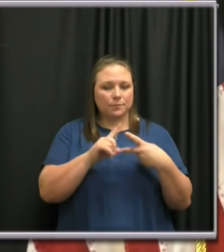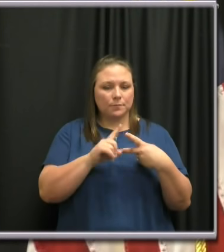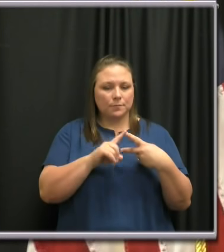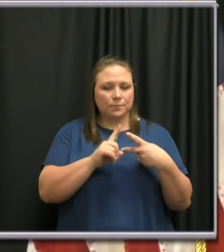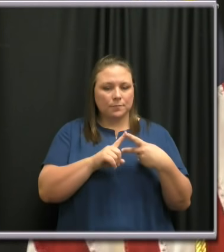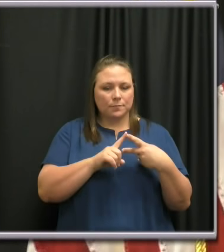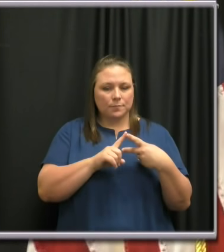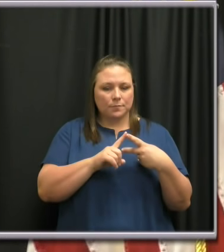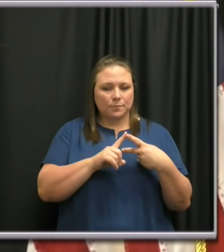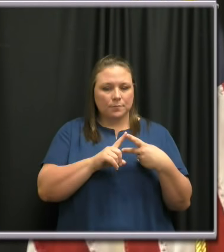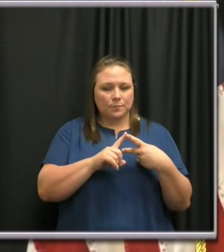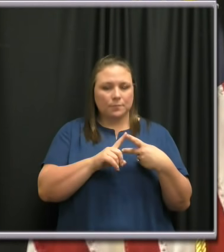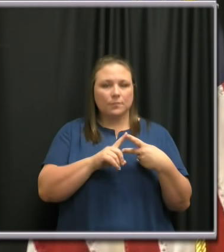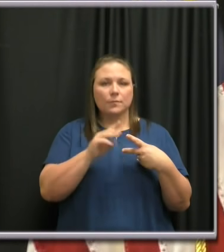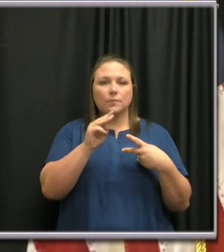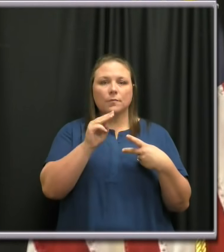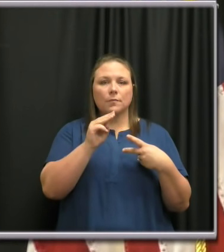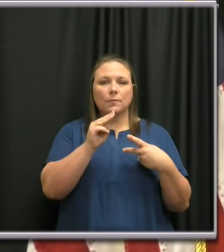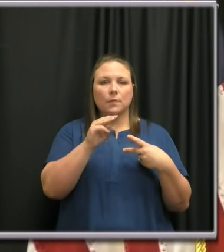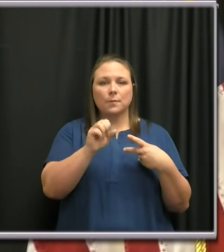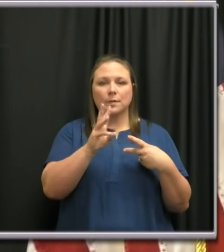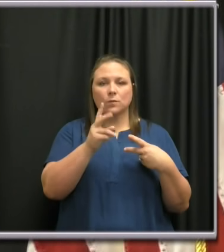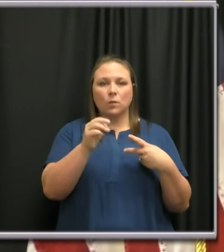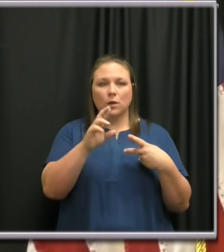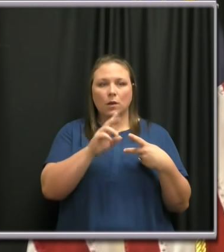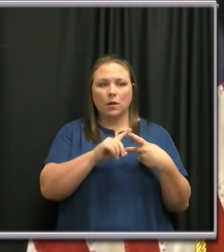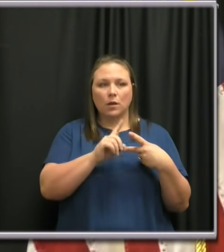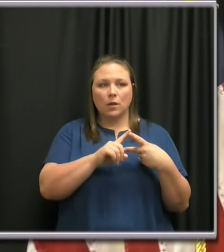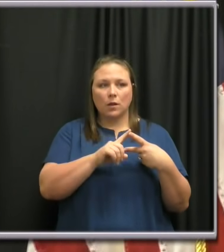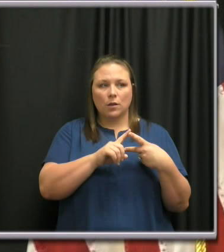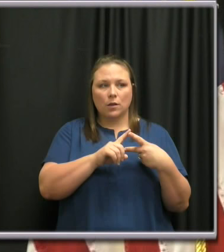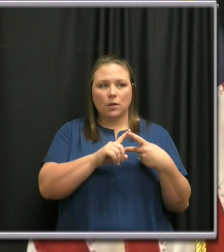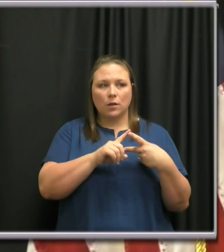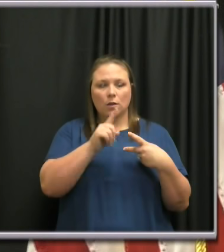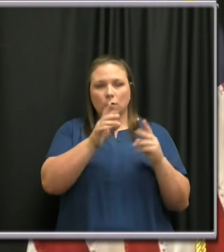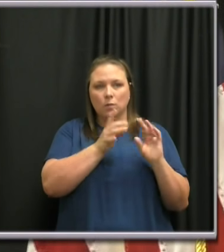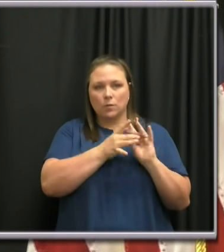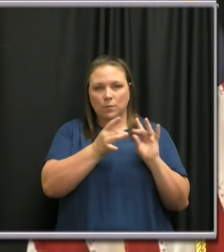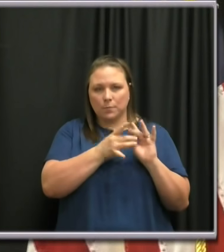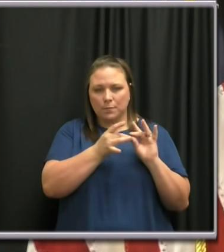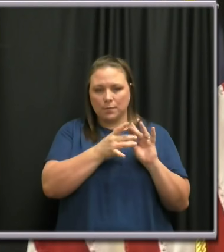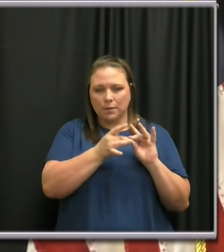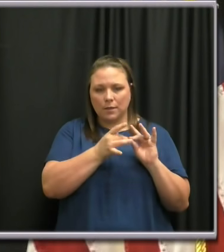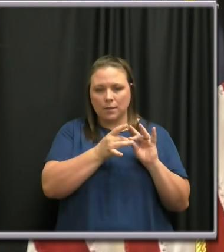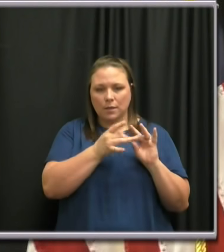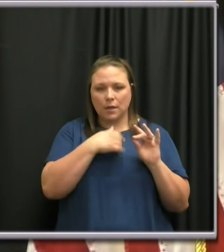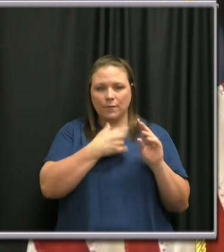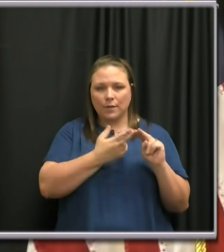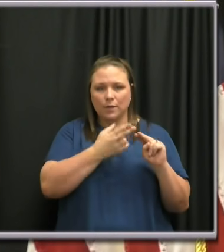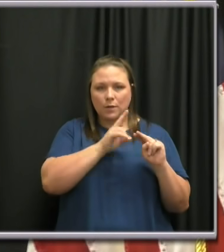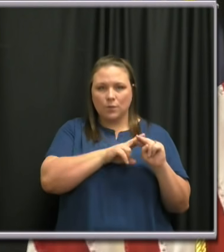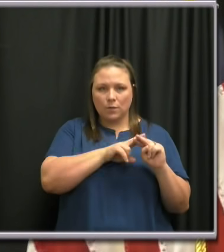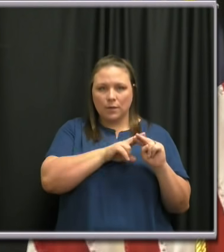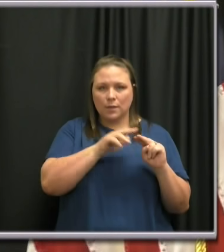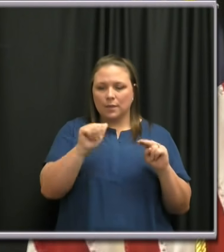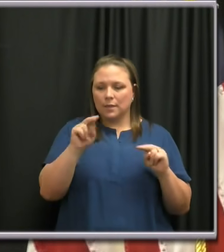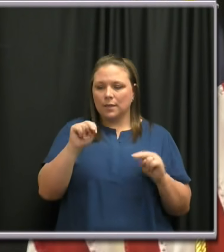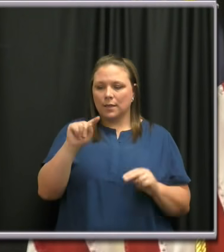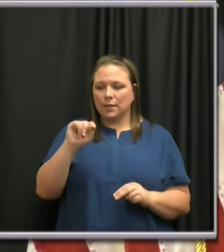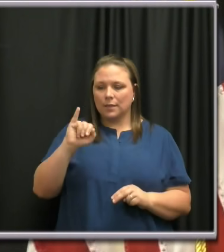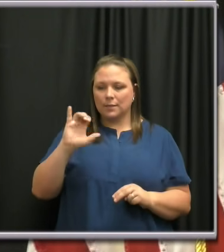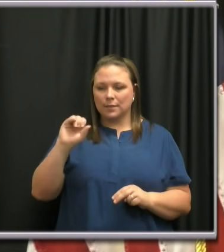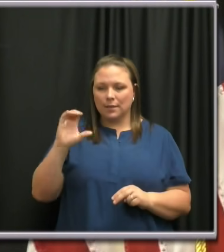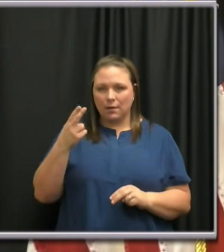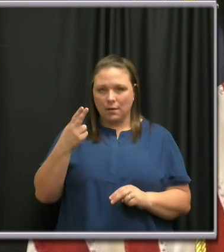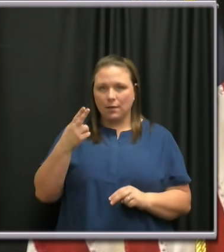for Ms. Waller. We are seeing, you have mentioned that there's an increase in the Antioch Southeast